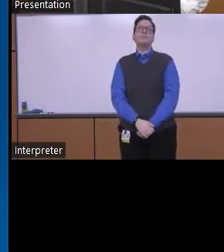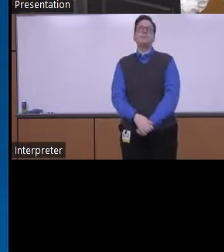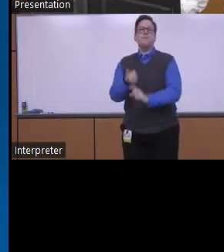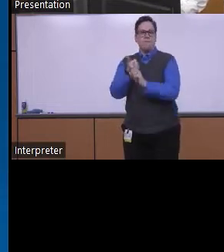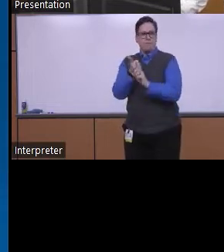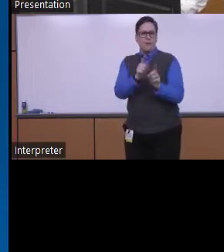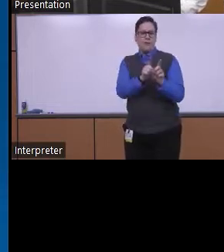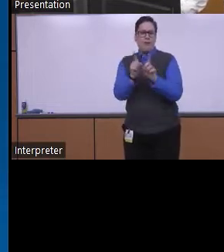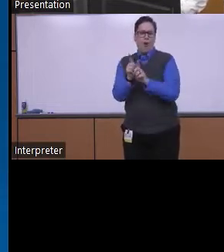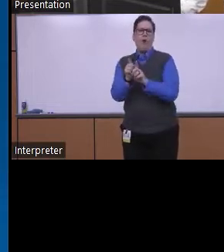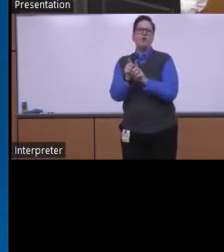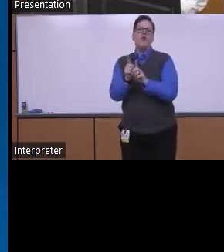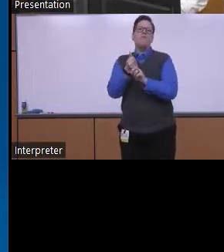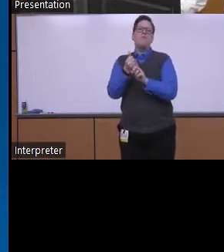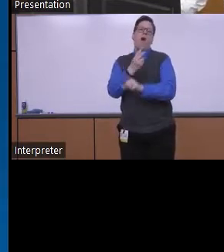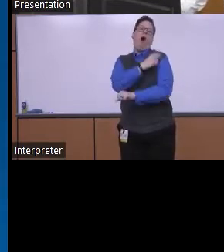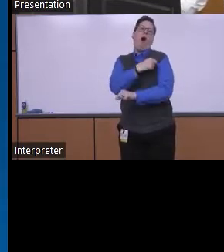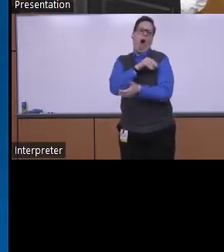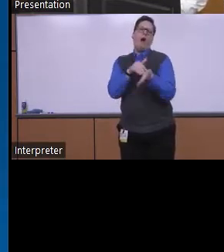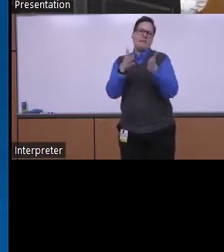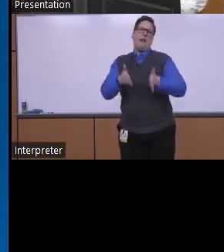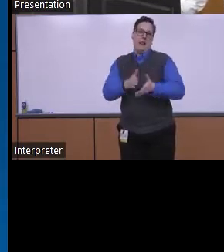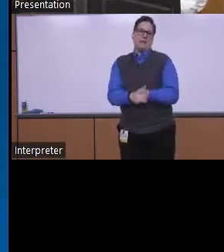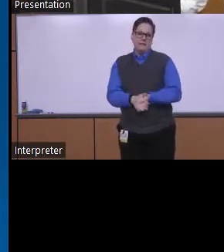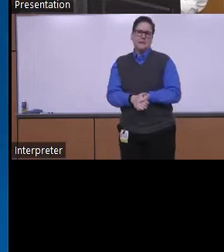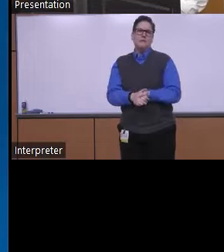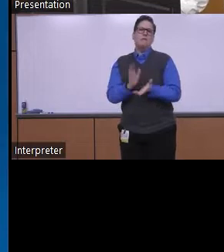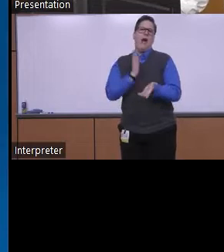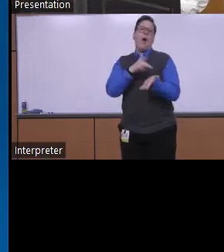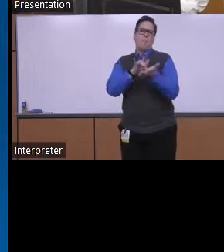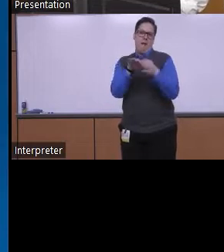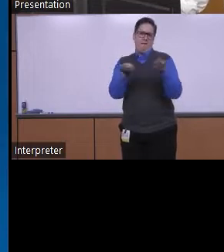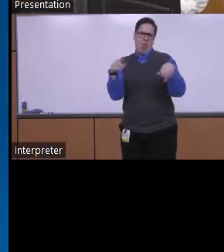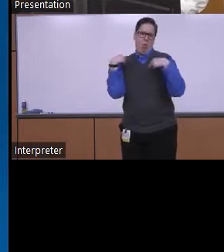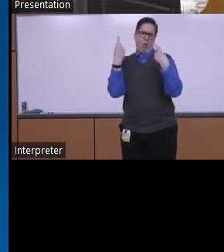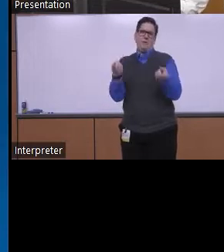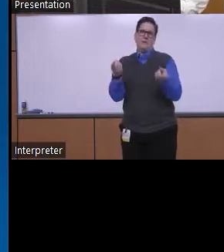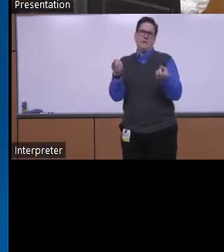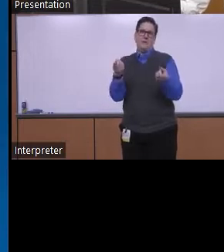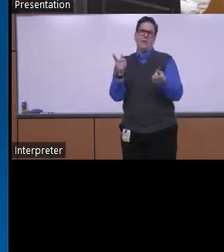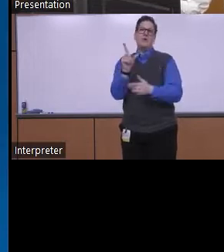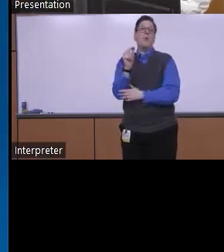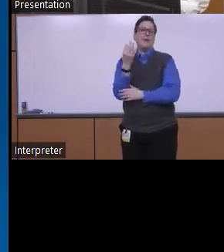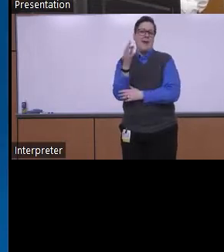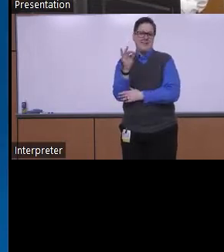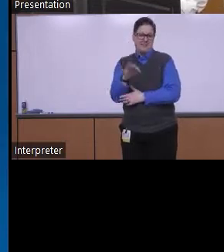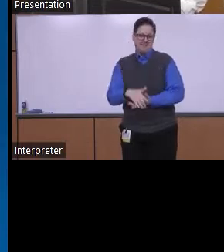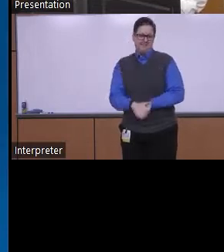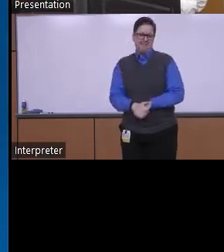She also has been a hospitalist and in our medicine unit since